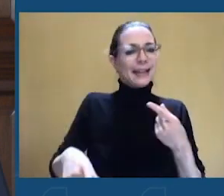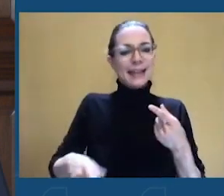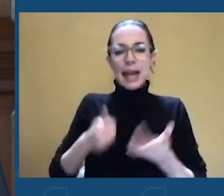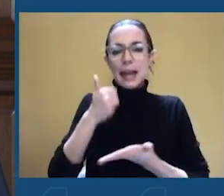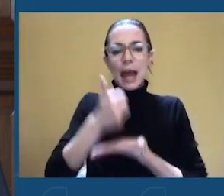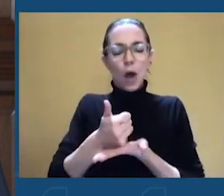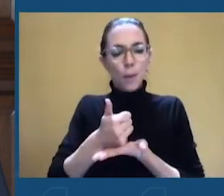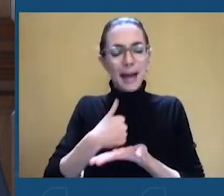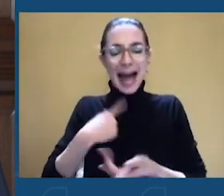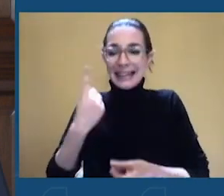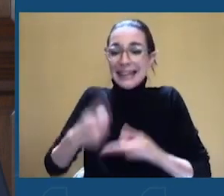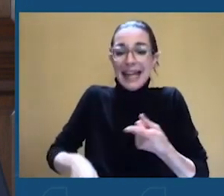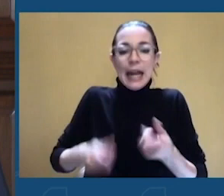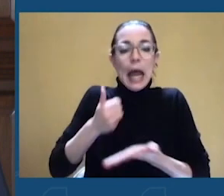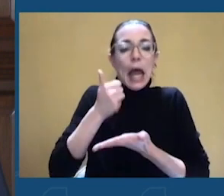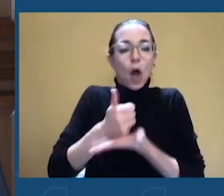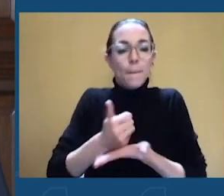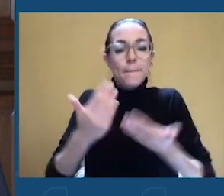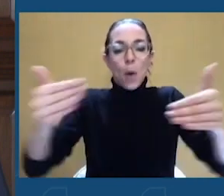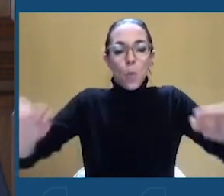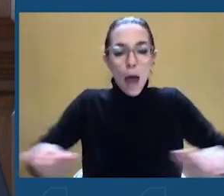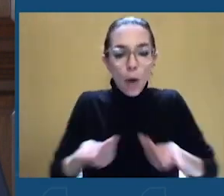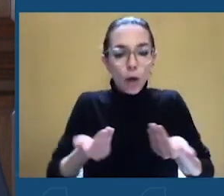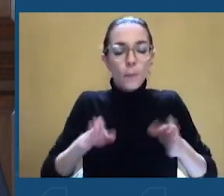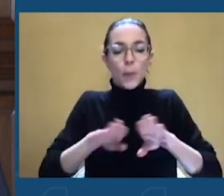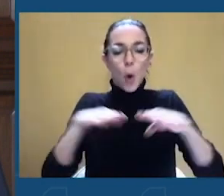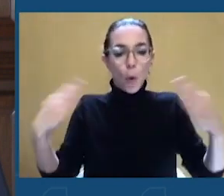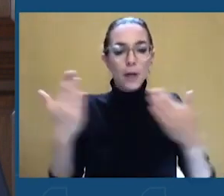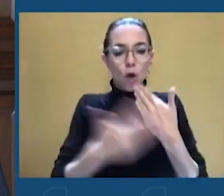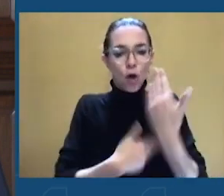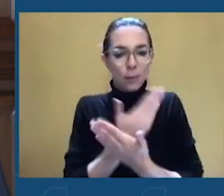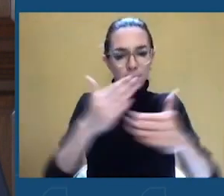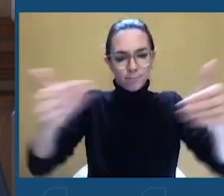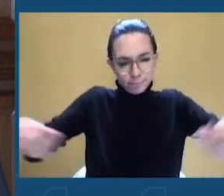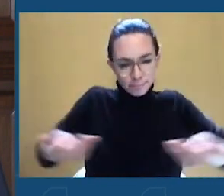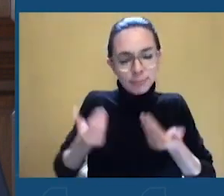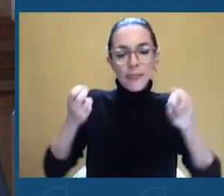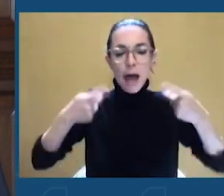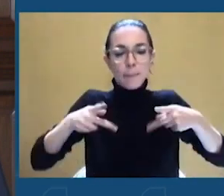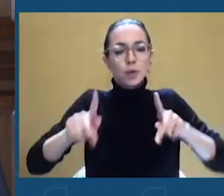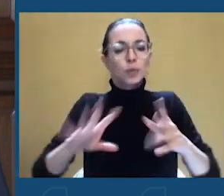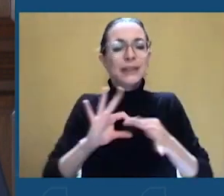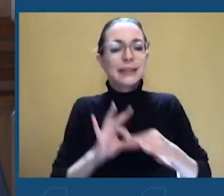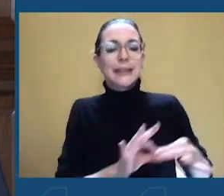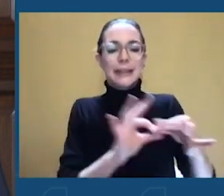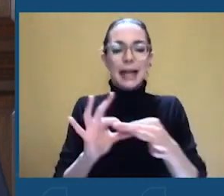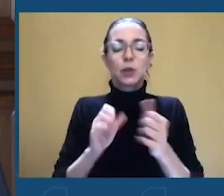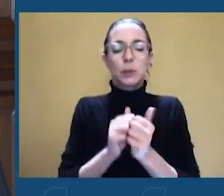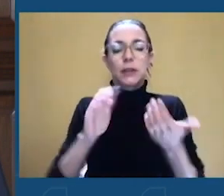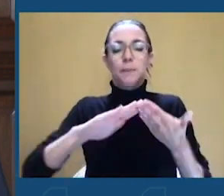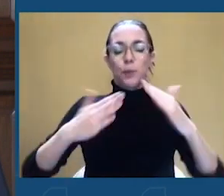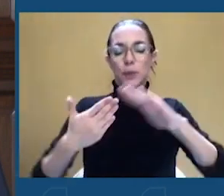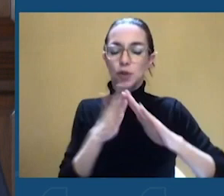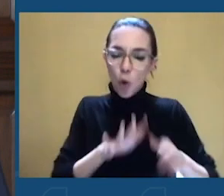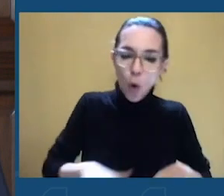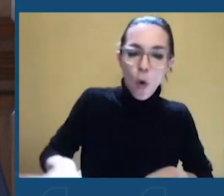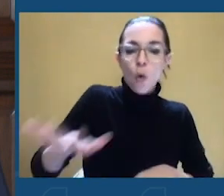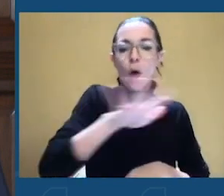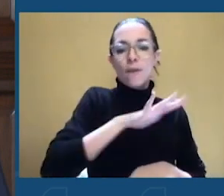I simply cannot help but welcome with open arms the opportunity to connect with communities all across this amazing state.